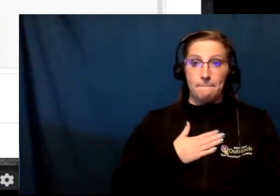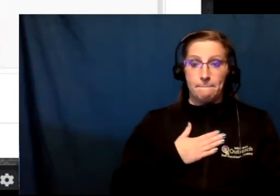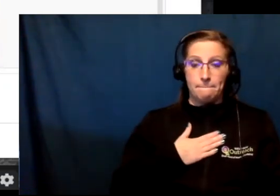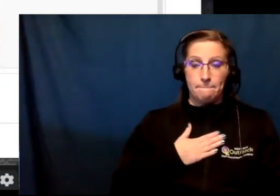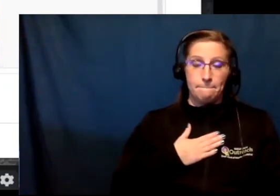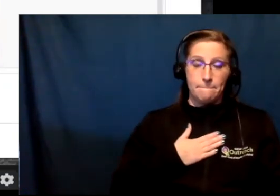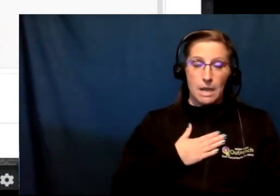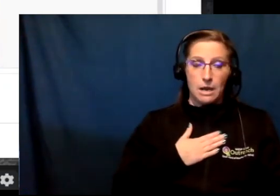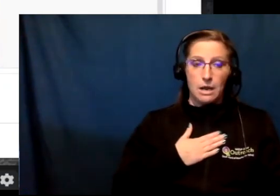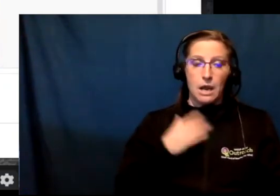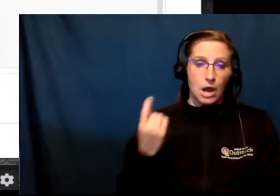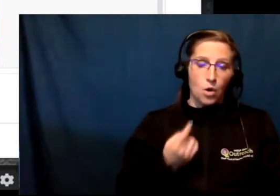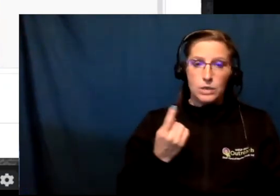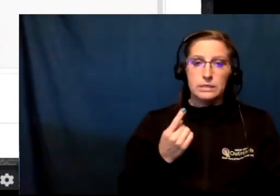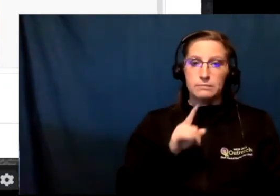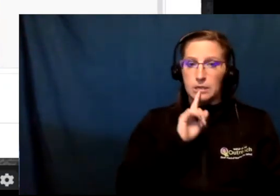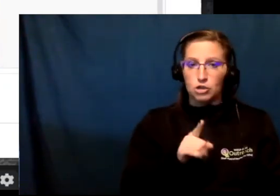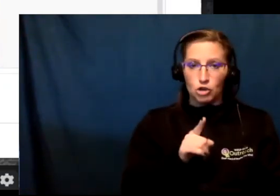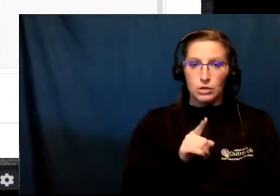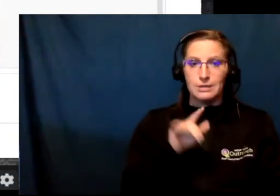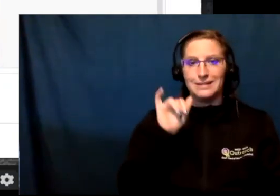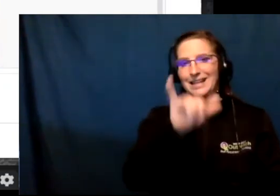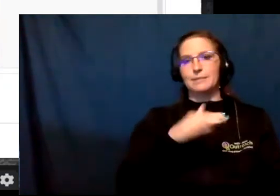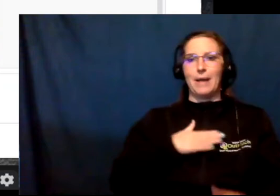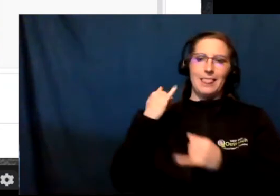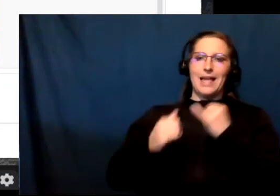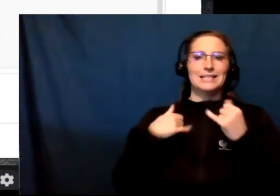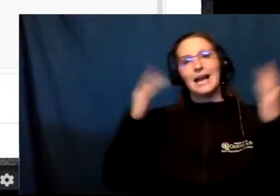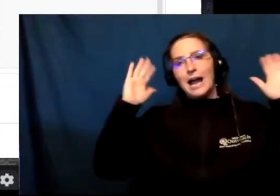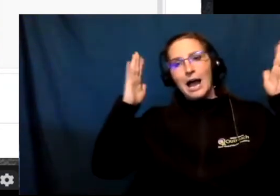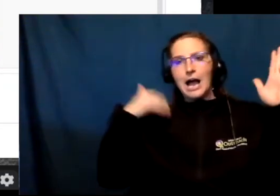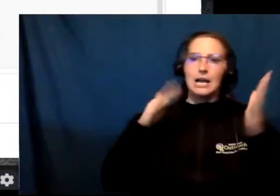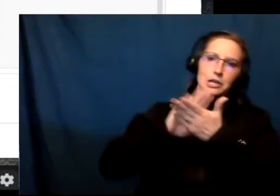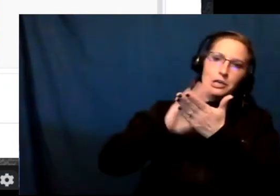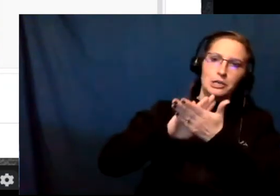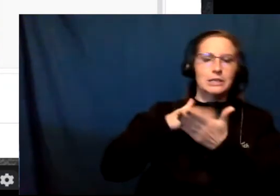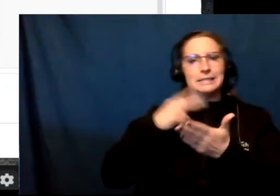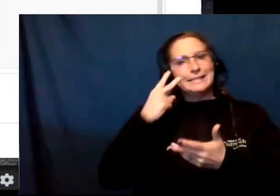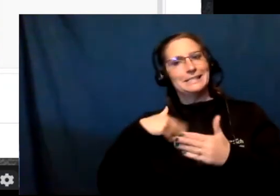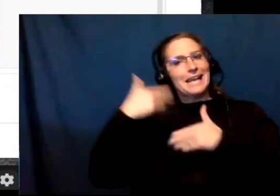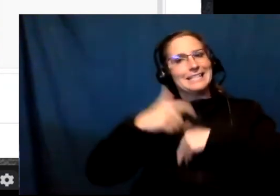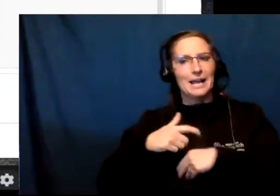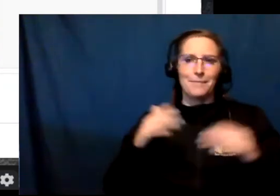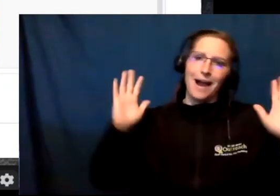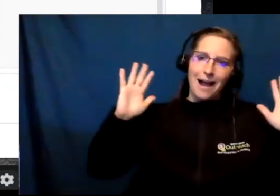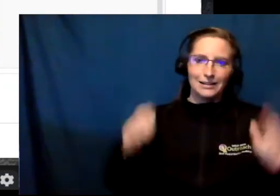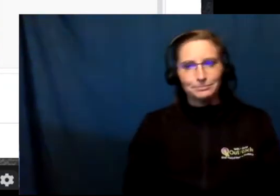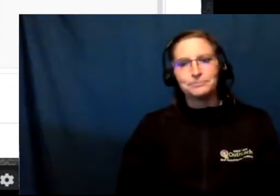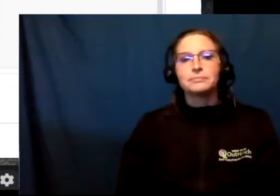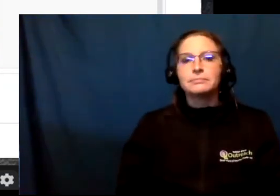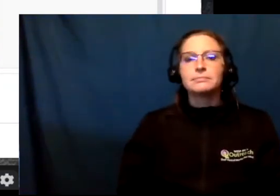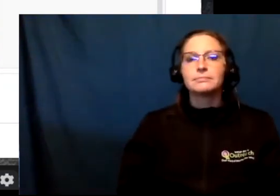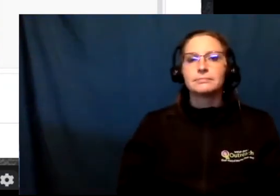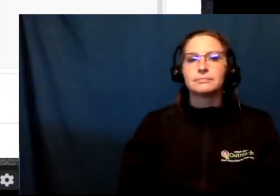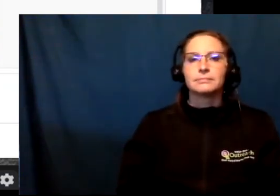then, I always make sure like this is my last slide. So great job. You did awesome. We'll see you next time. So those are